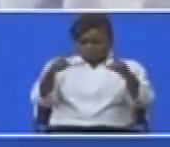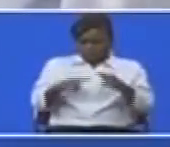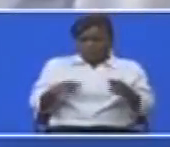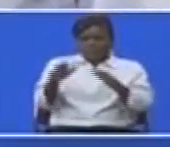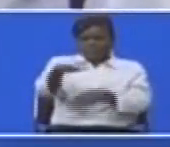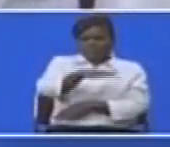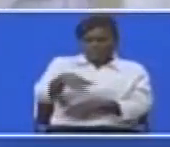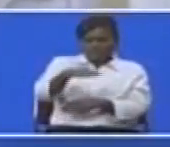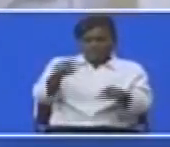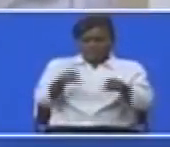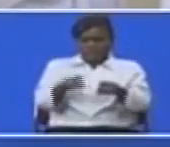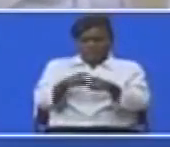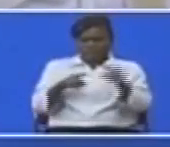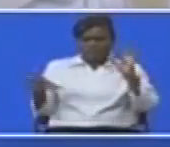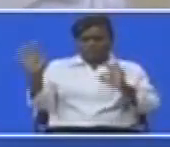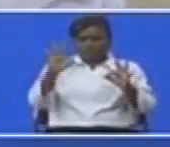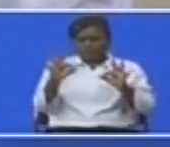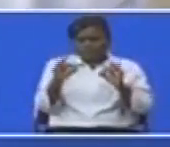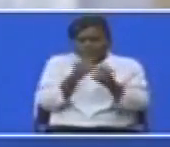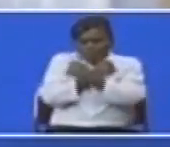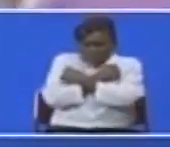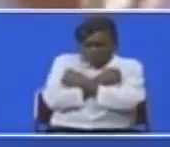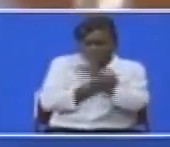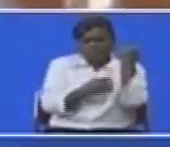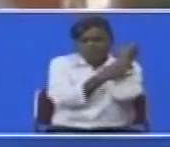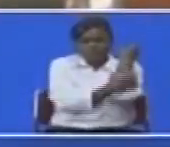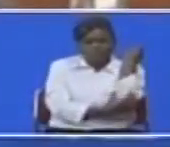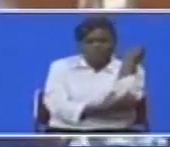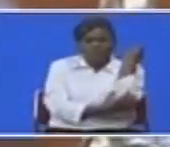to the environment to his passion for the poor. Sharon Momanyi, KTN News.